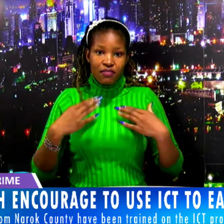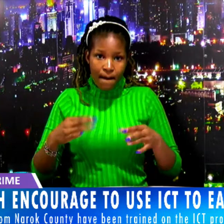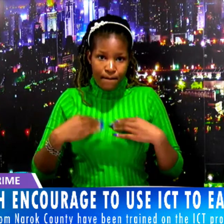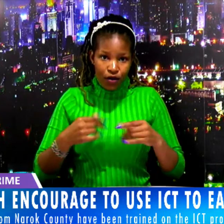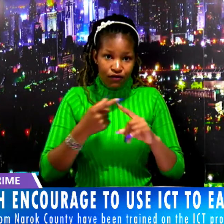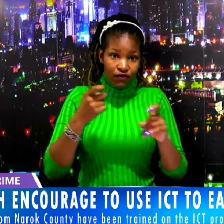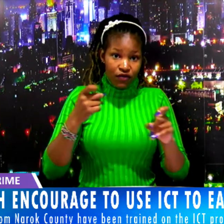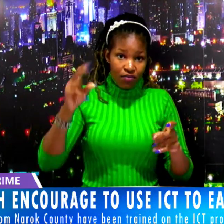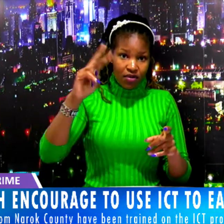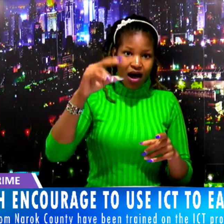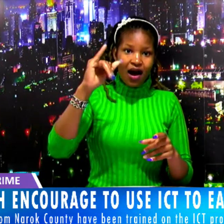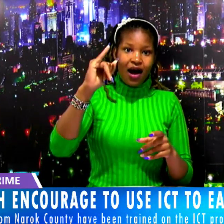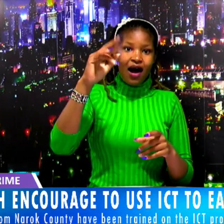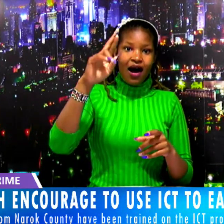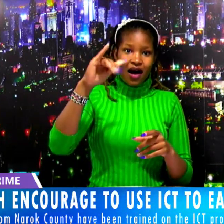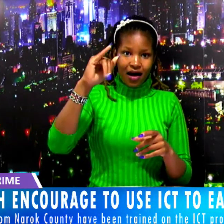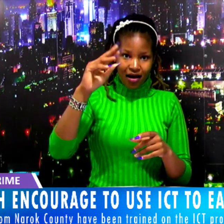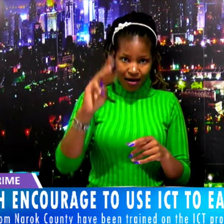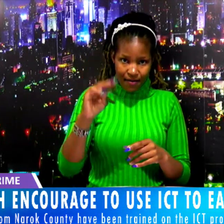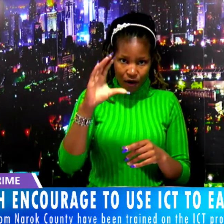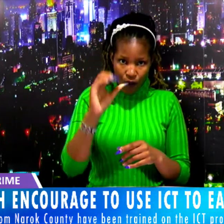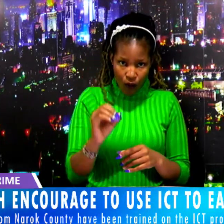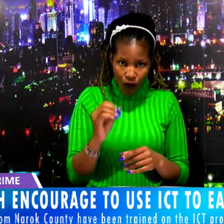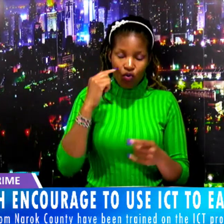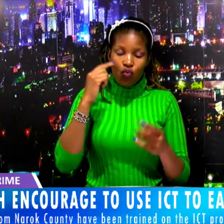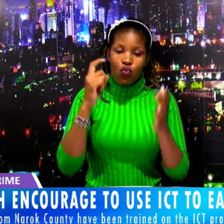ICT services